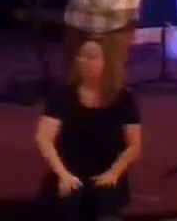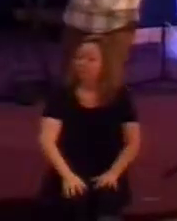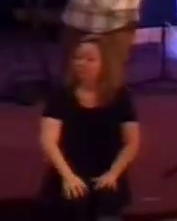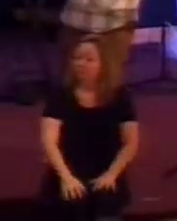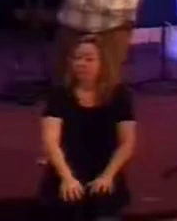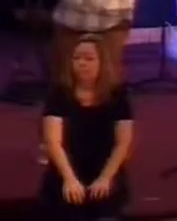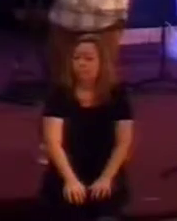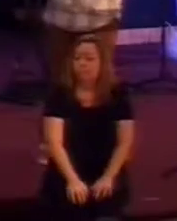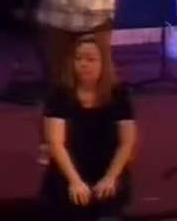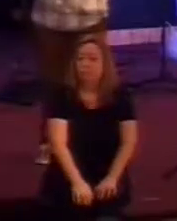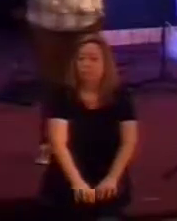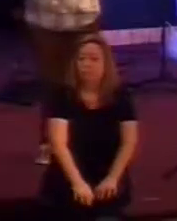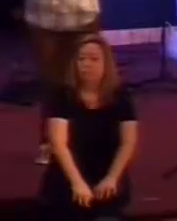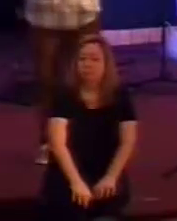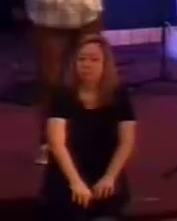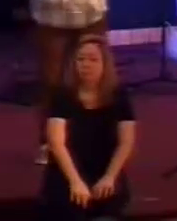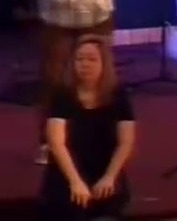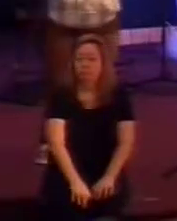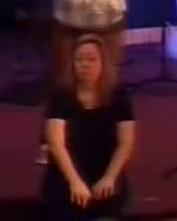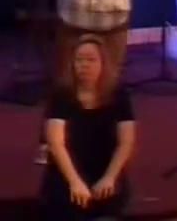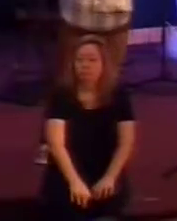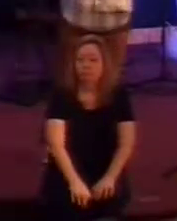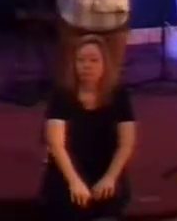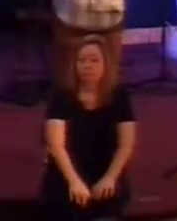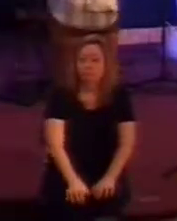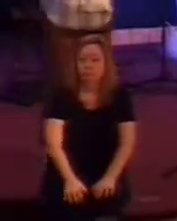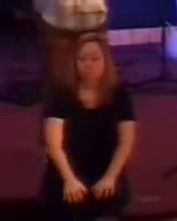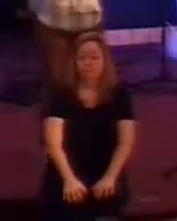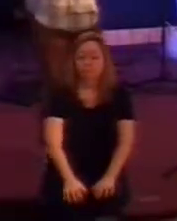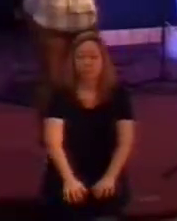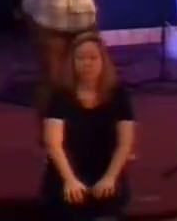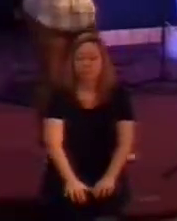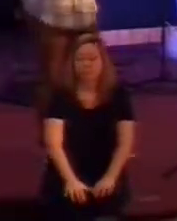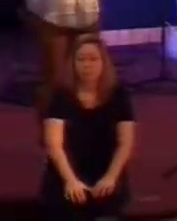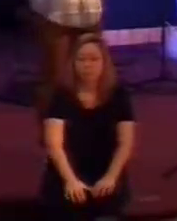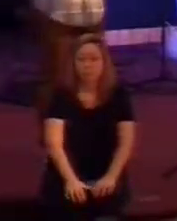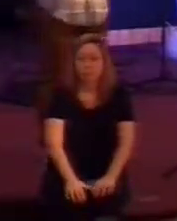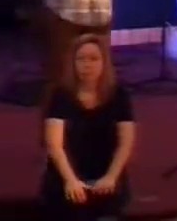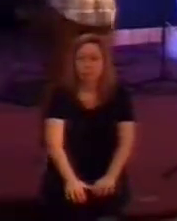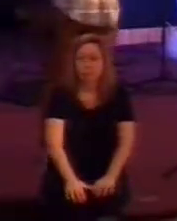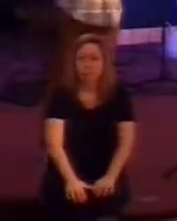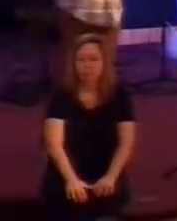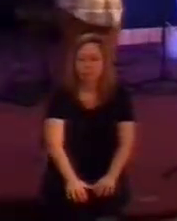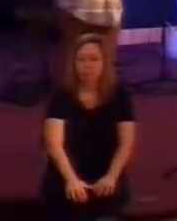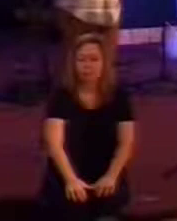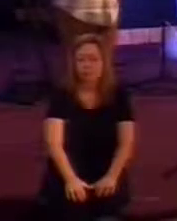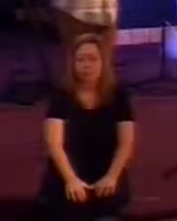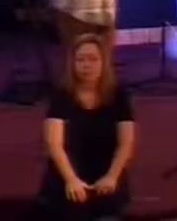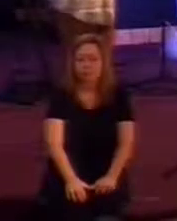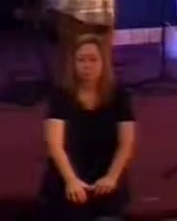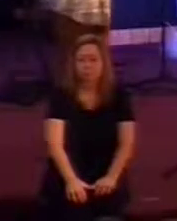why Abraham was so great. "Yet with respect to the promise of God, he did not waver in